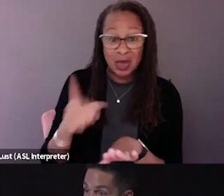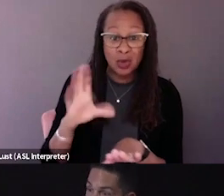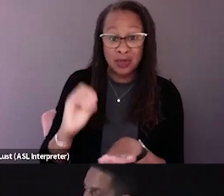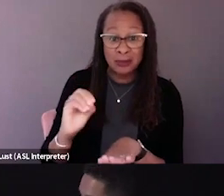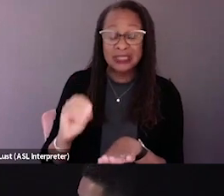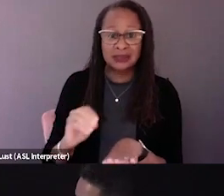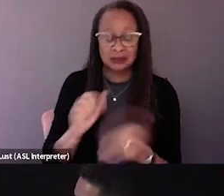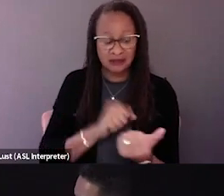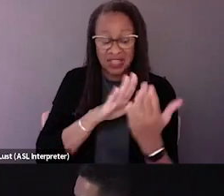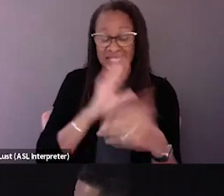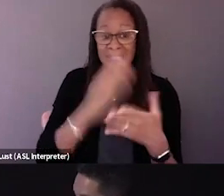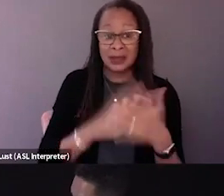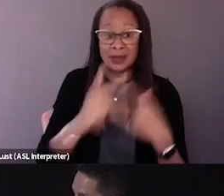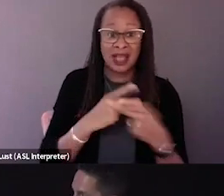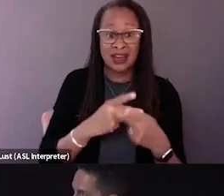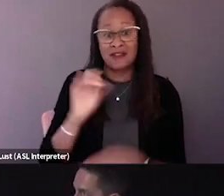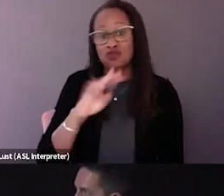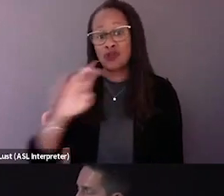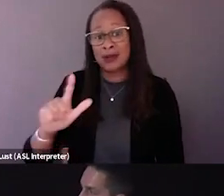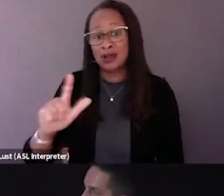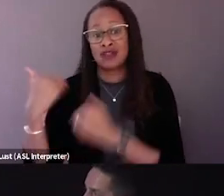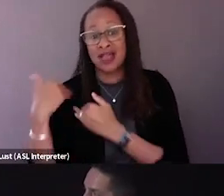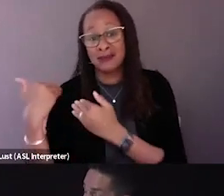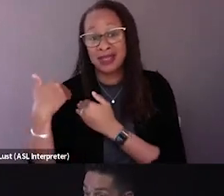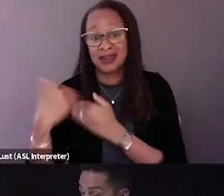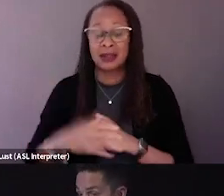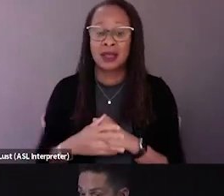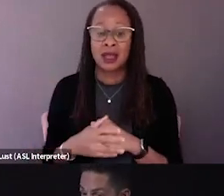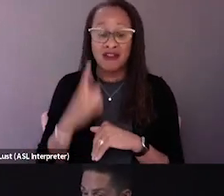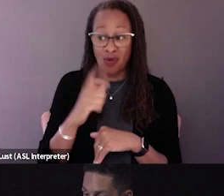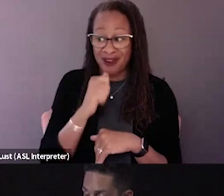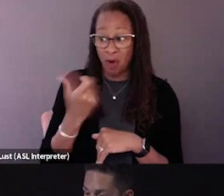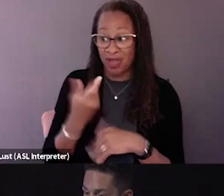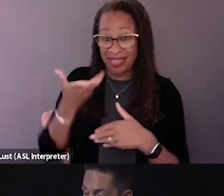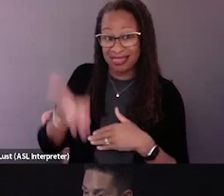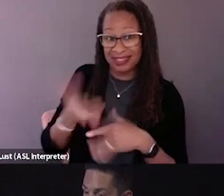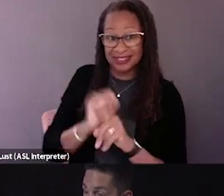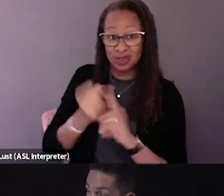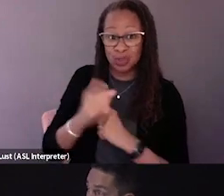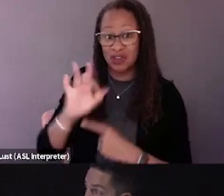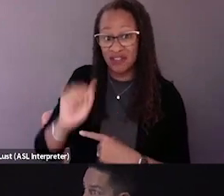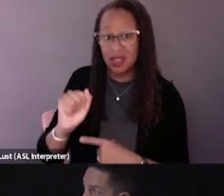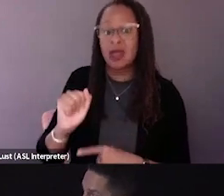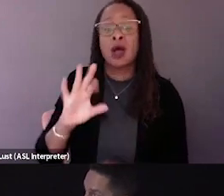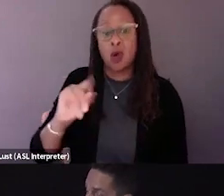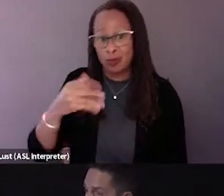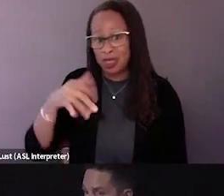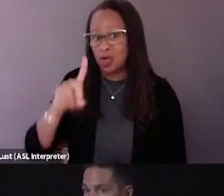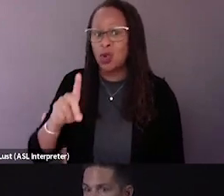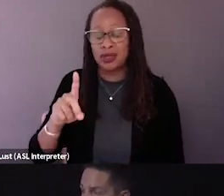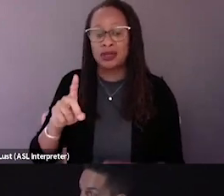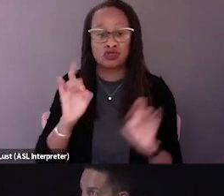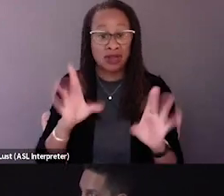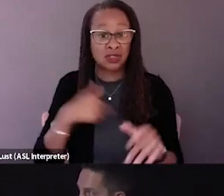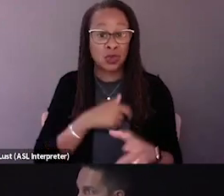actually facing some kind of serious criminal liability for not only this opioid crisis that we described, but